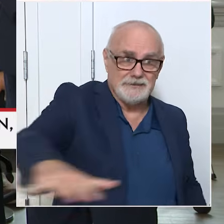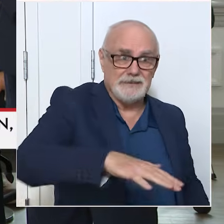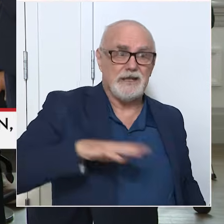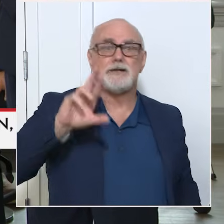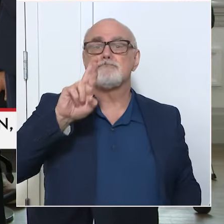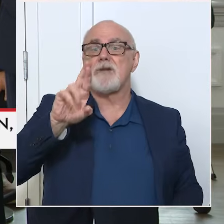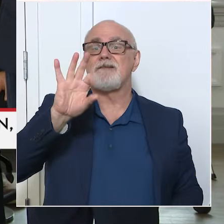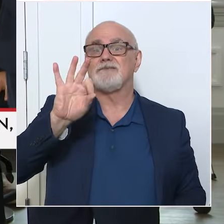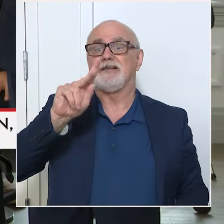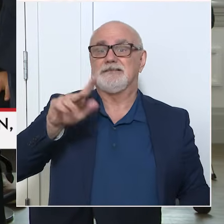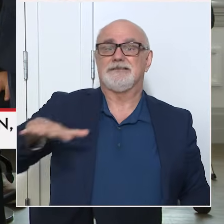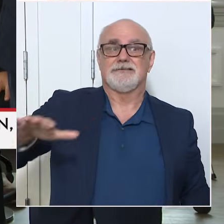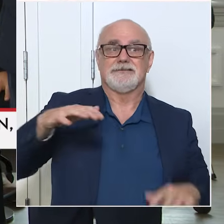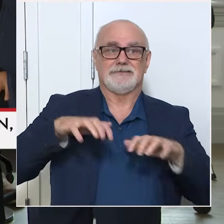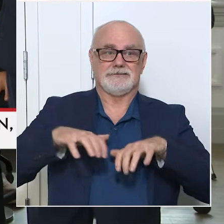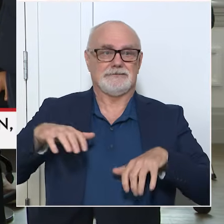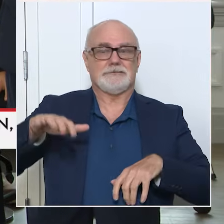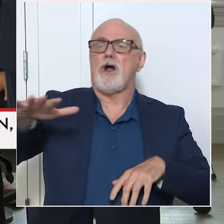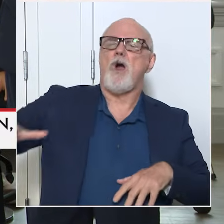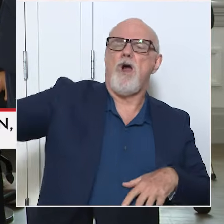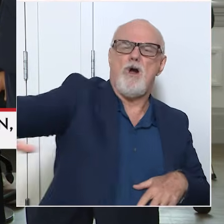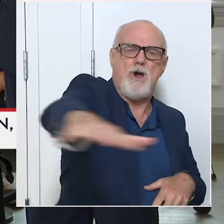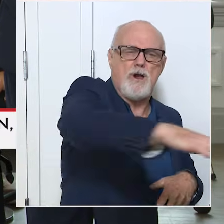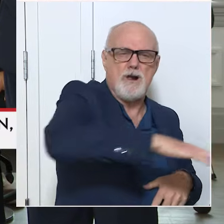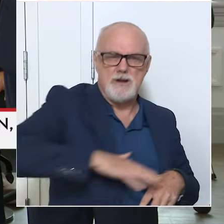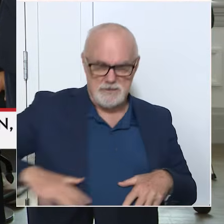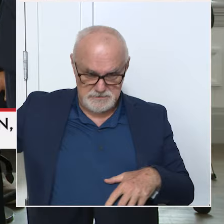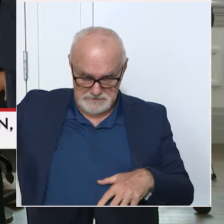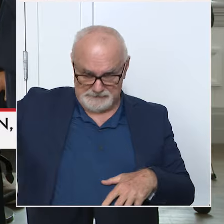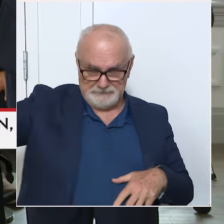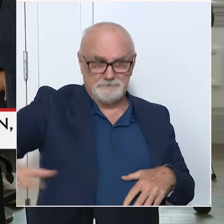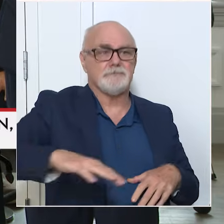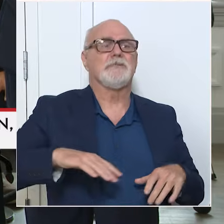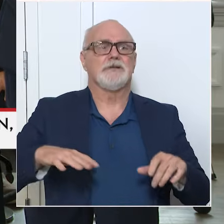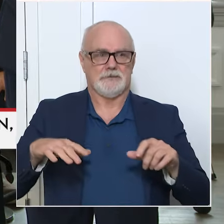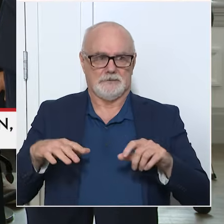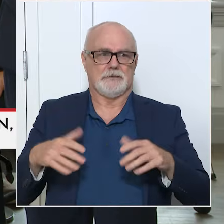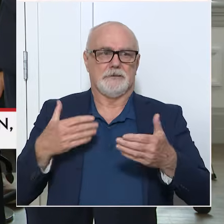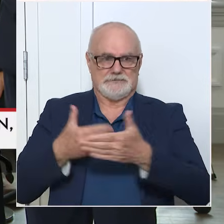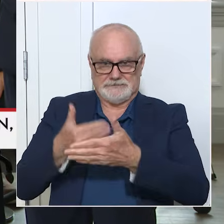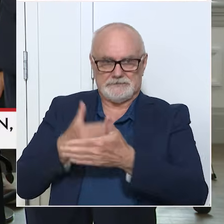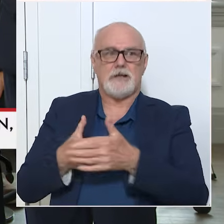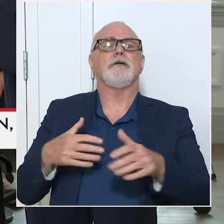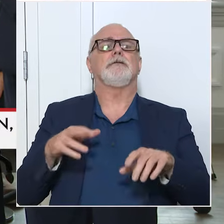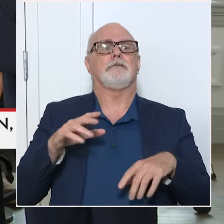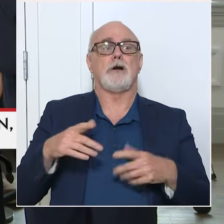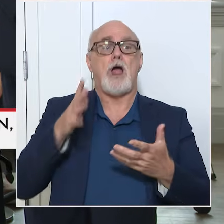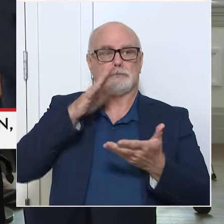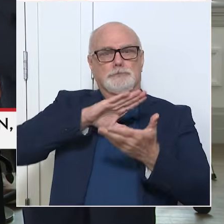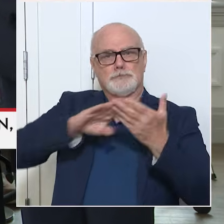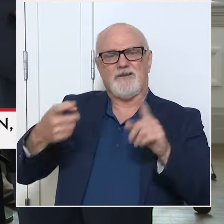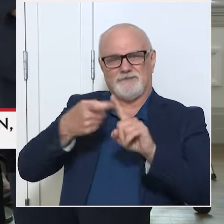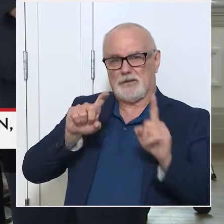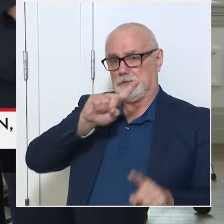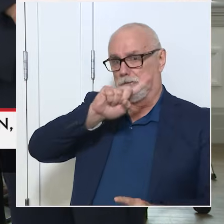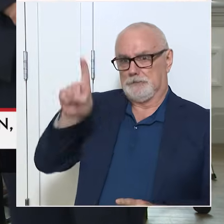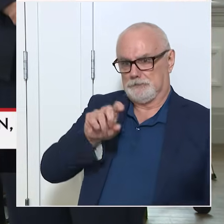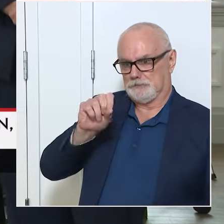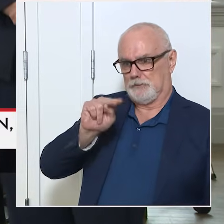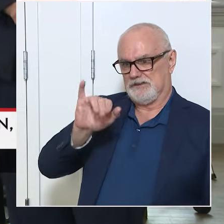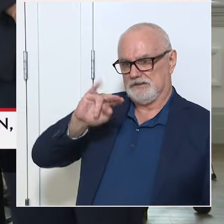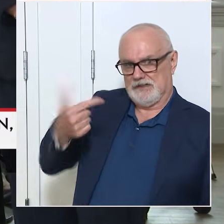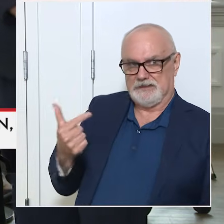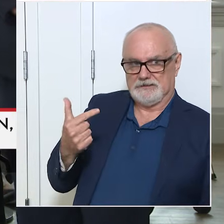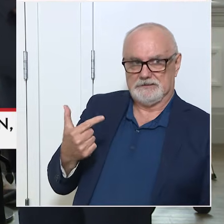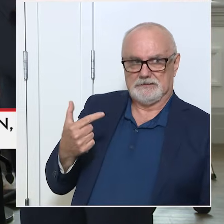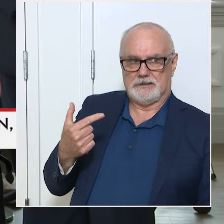parking parcels could also be exempt from zoning. And I think that the legal view is that it can't be exempt from zoning. And